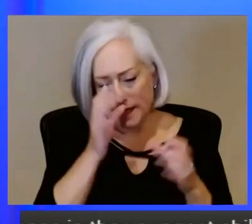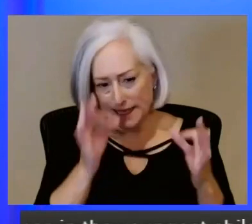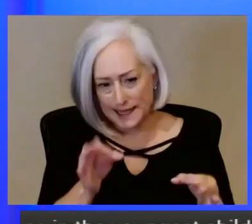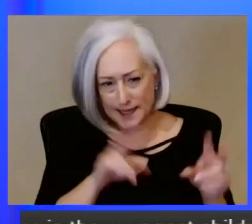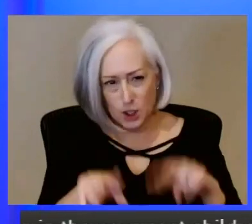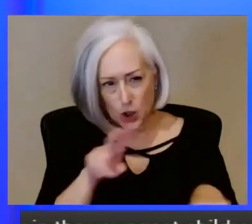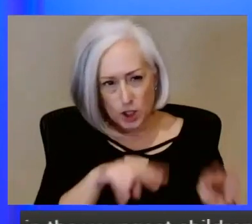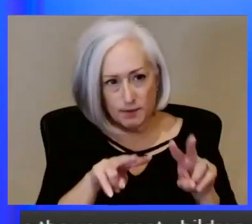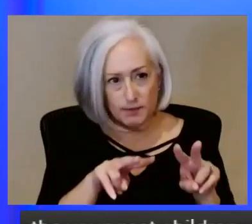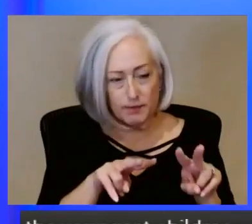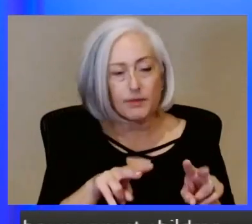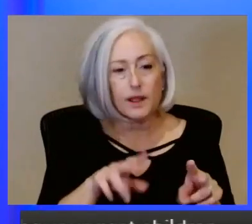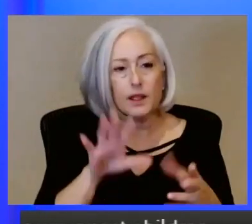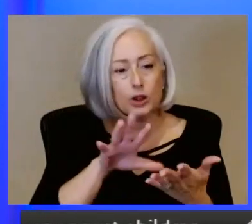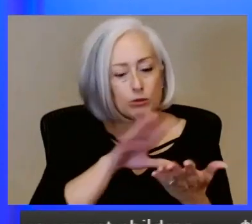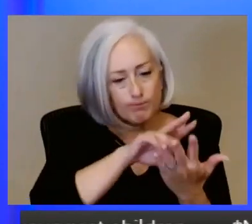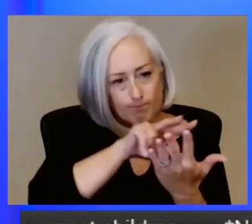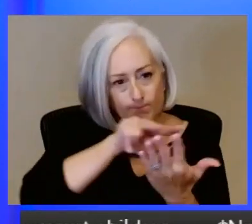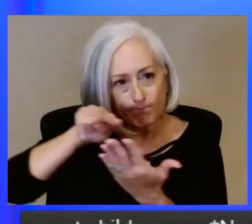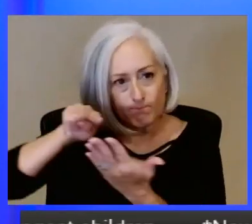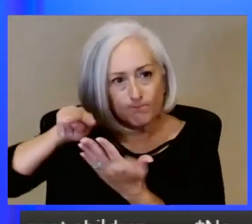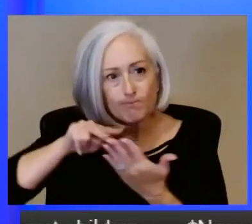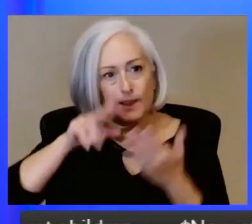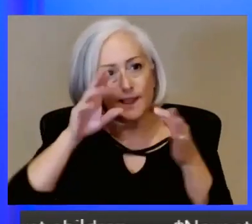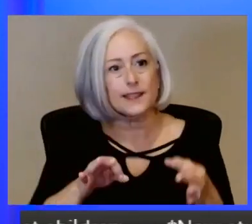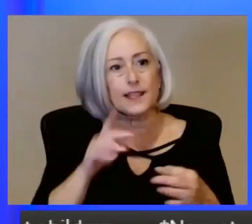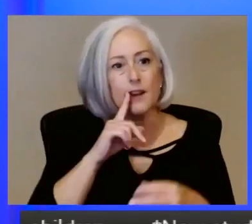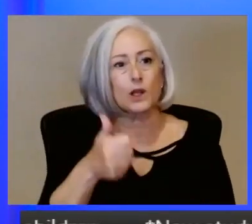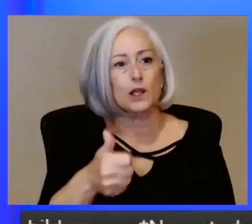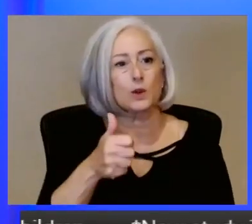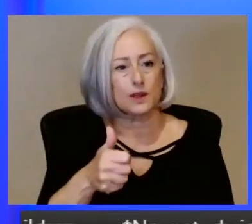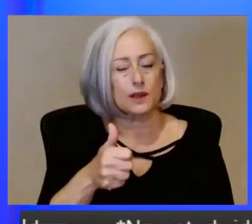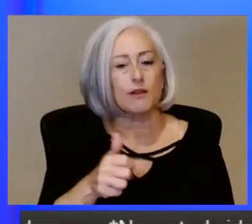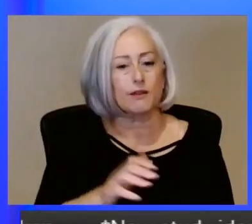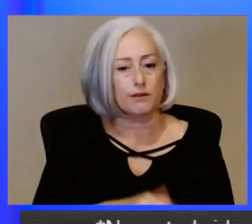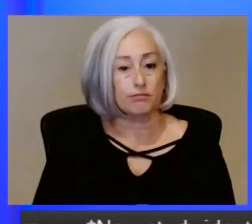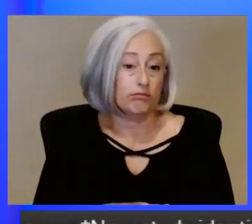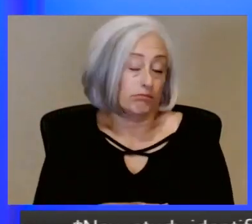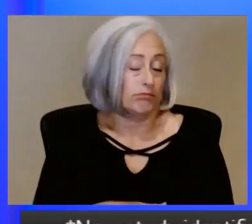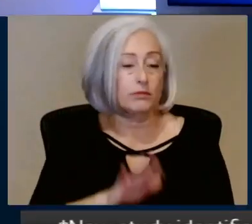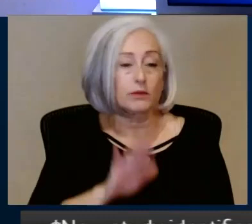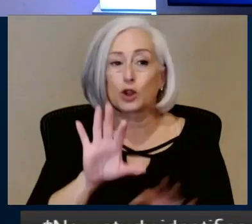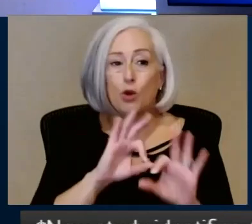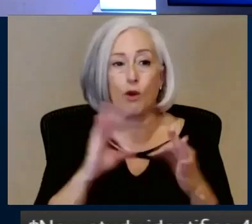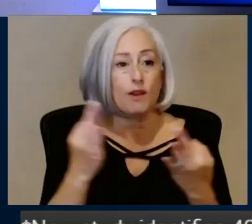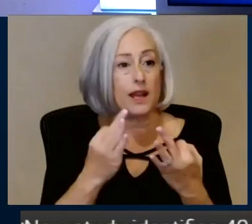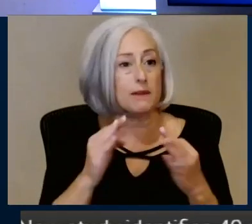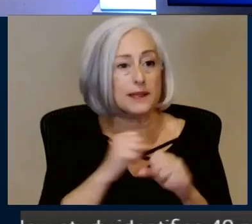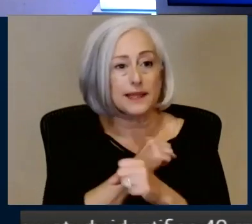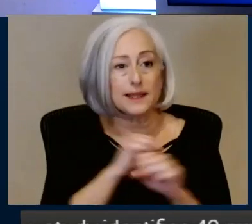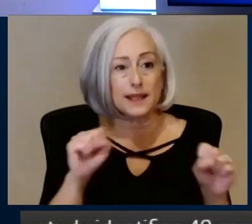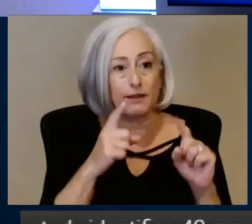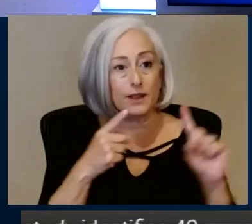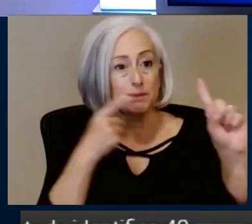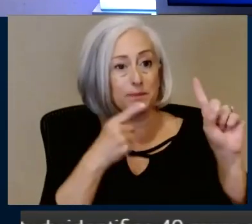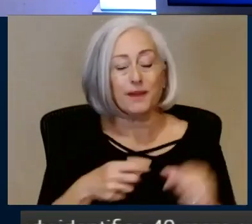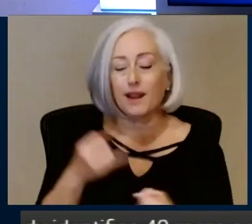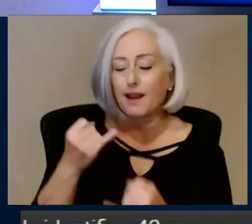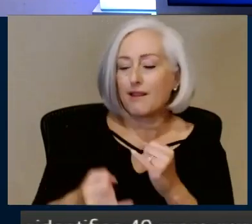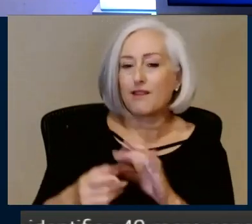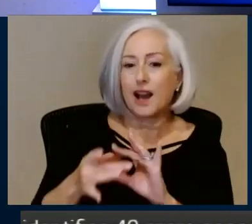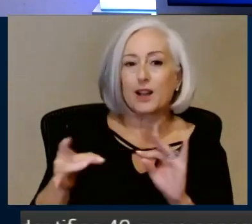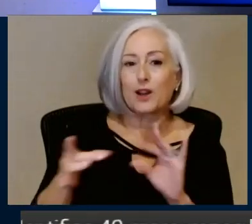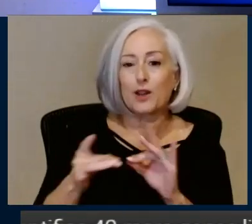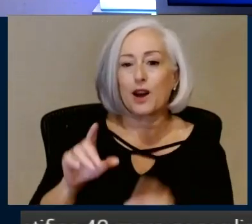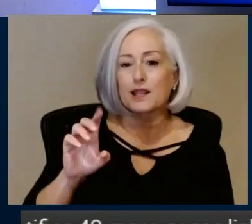for yourself at this point in time. Yeah. All right, keeping your family safe is the most thing. All right, let's get to our final thoughts. Dr. Schmidtke, as always, great to hear from